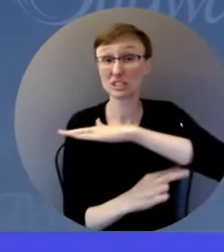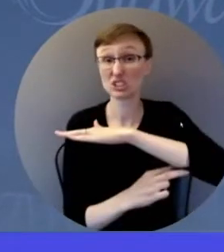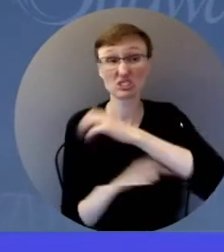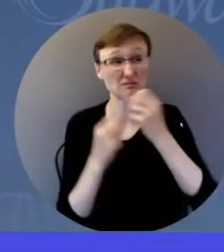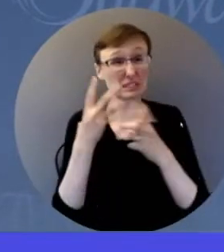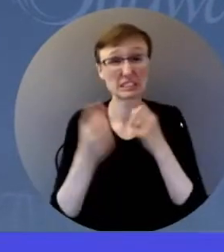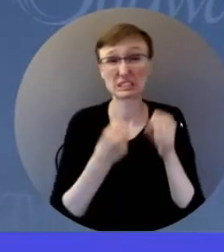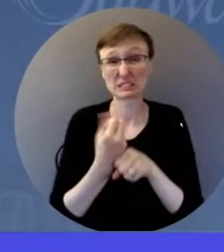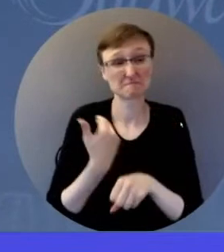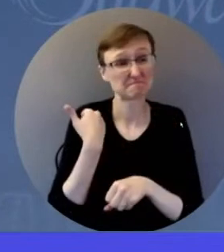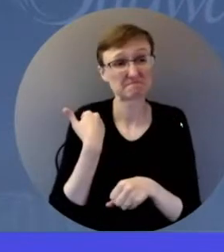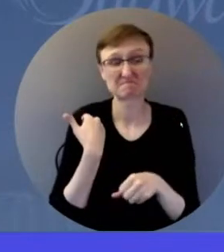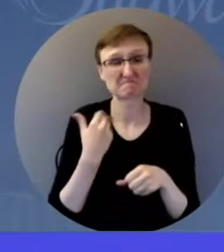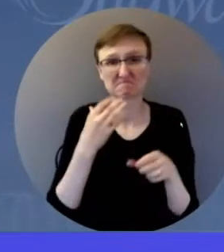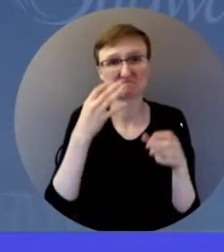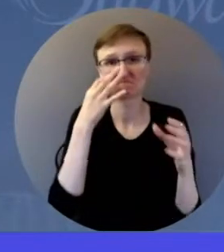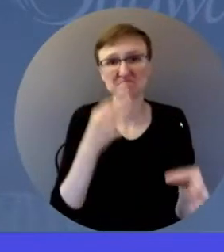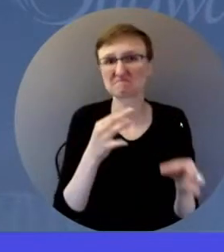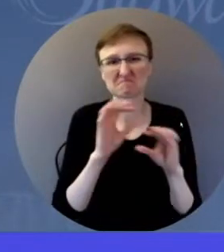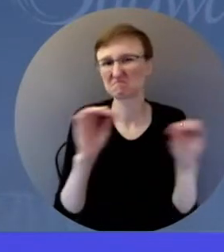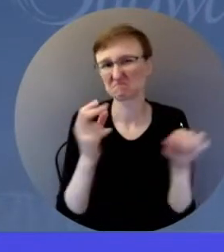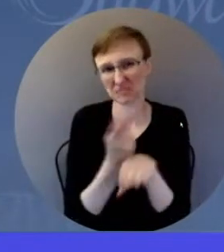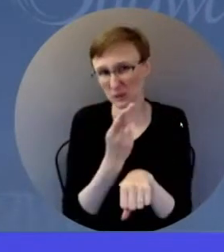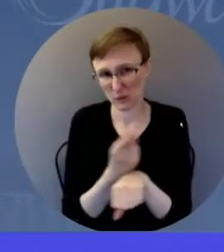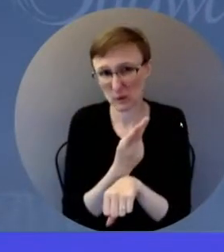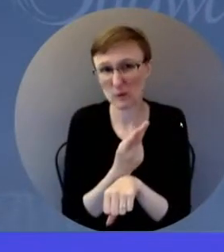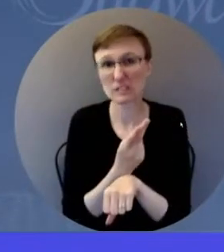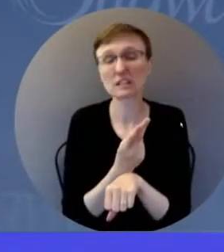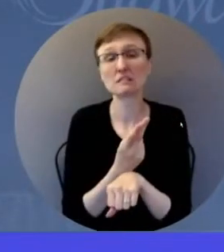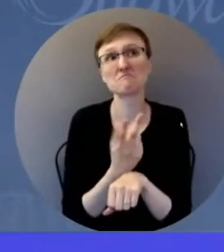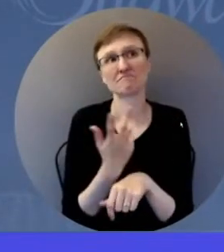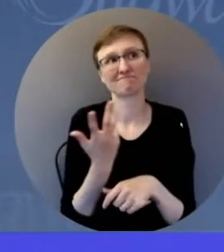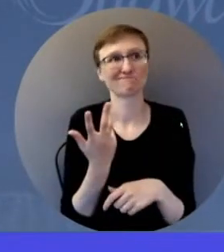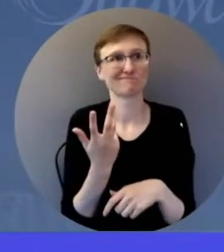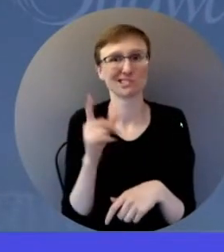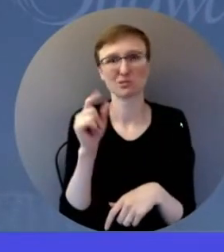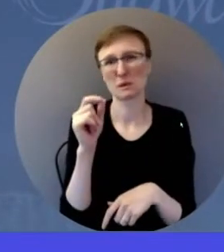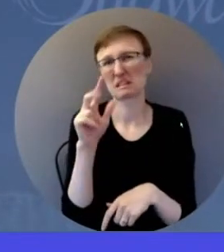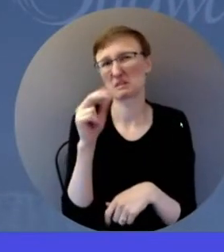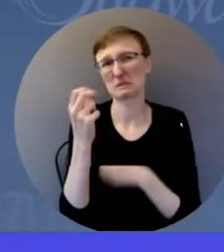city bought it a couple decades ago, and it really has been